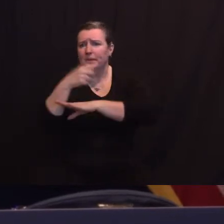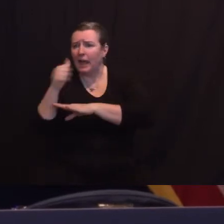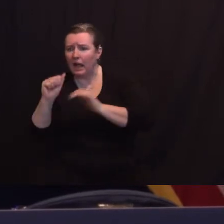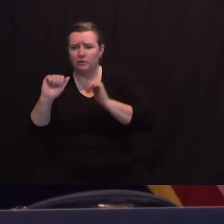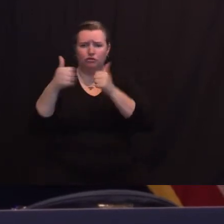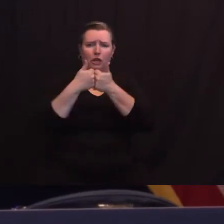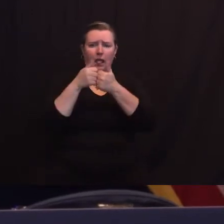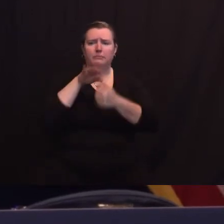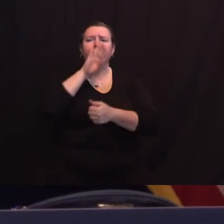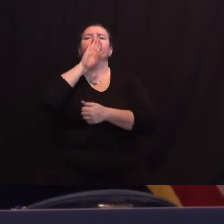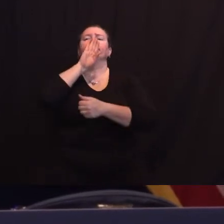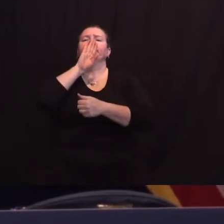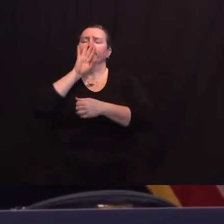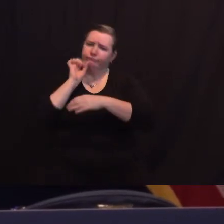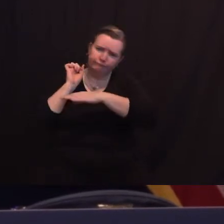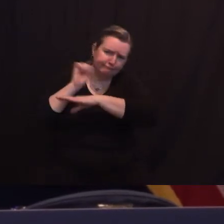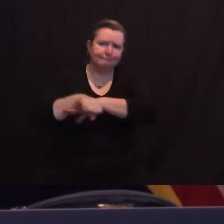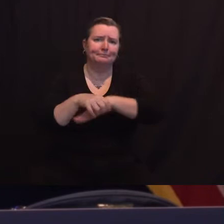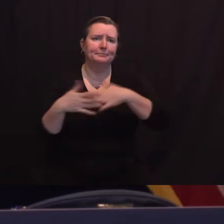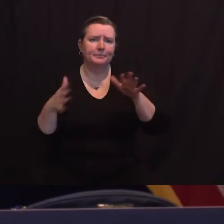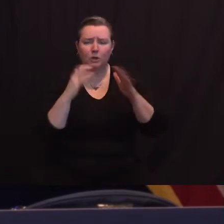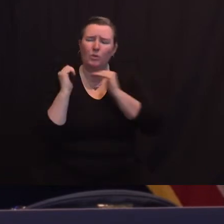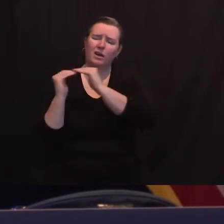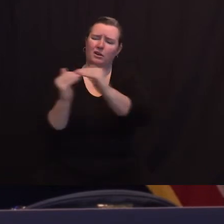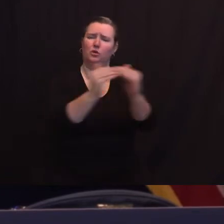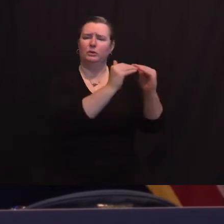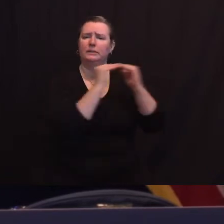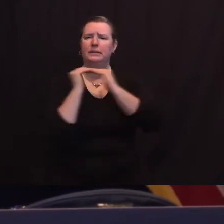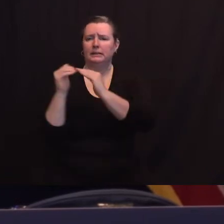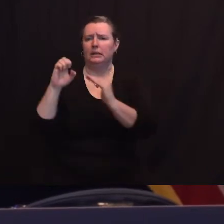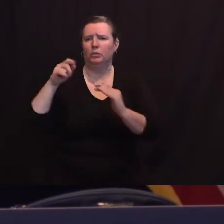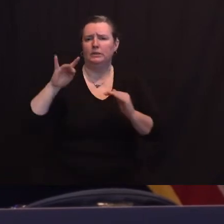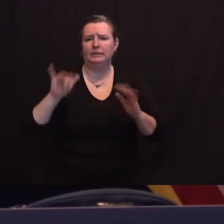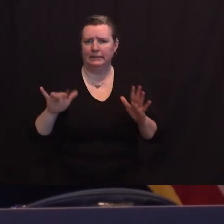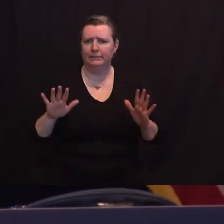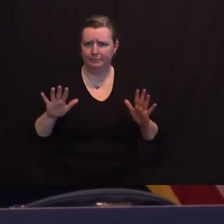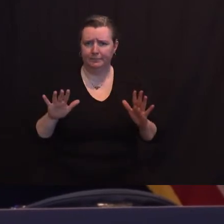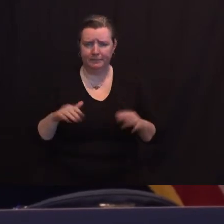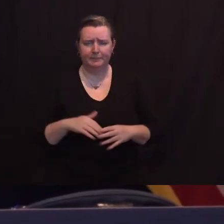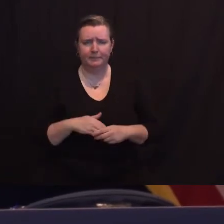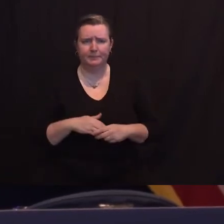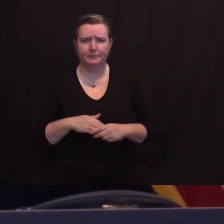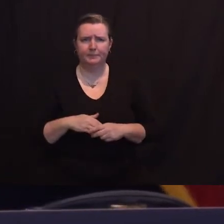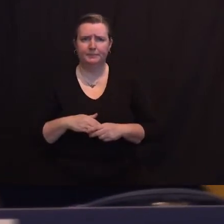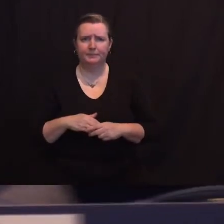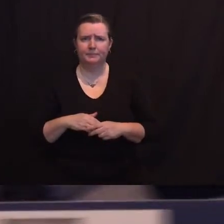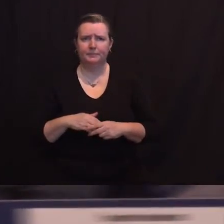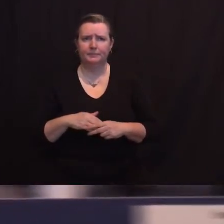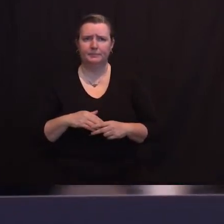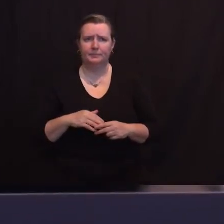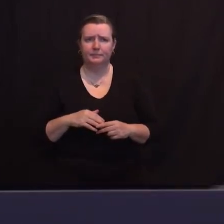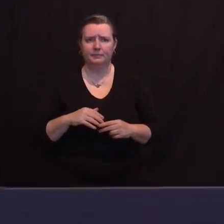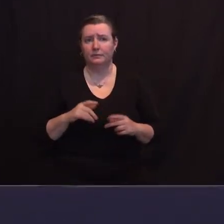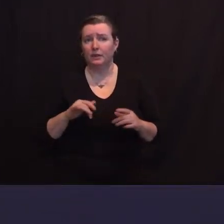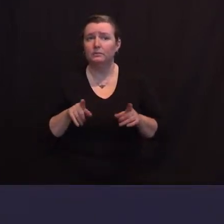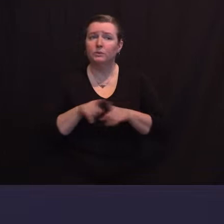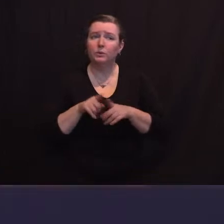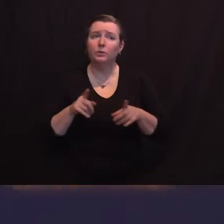piece certainly we need to move the needle considerably. And those efforts are only going to